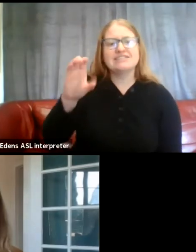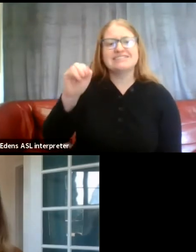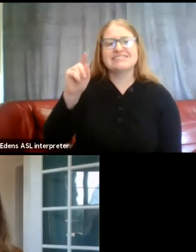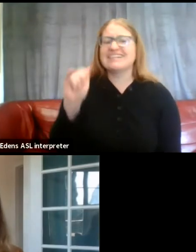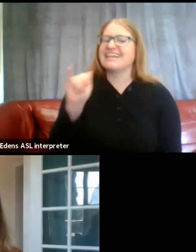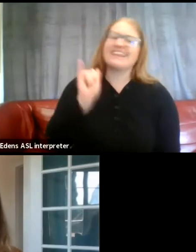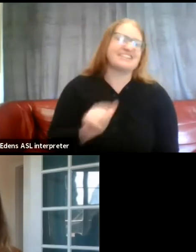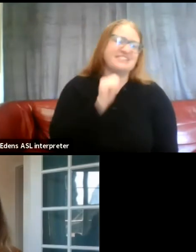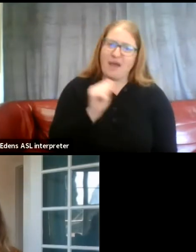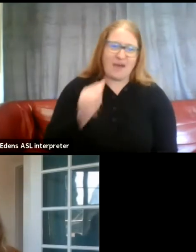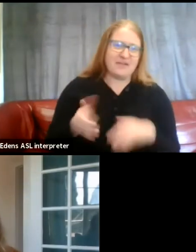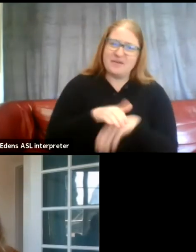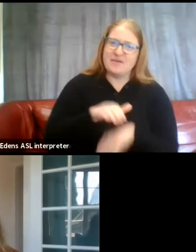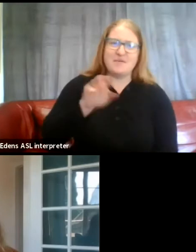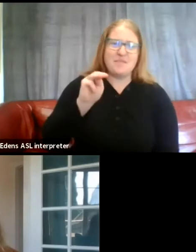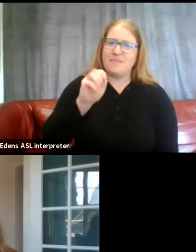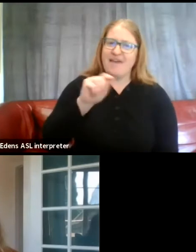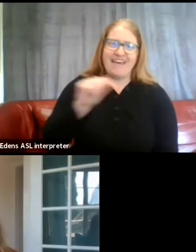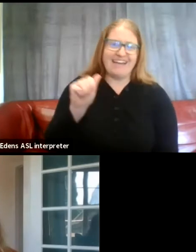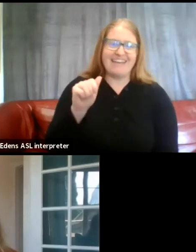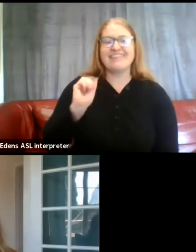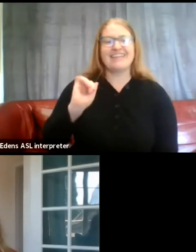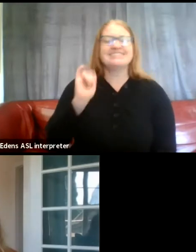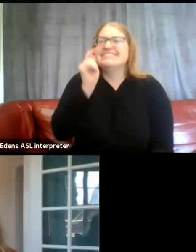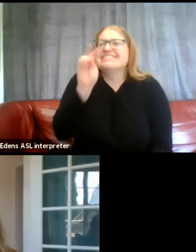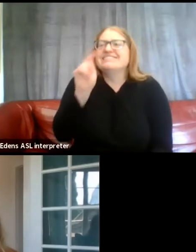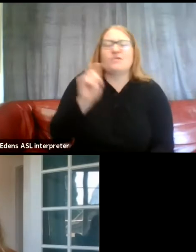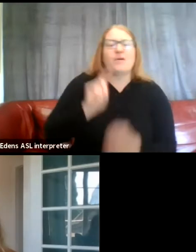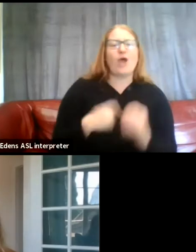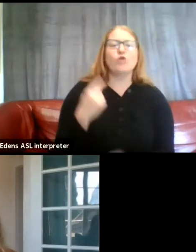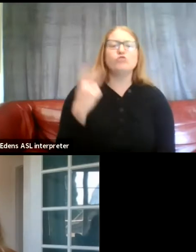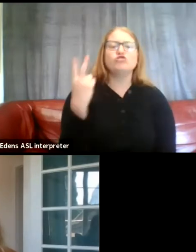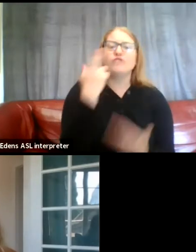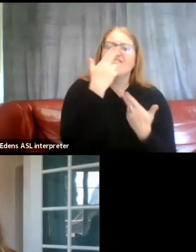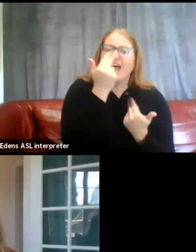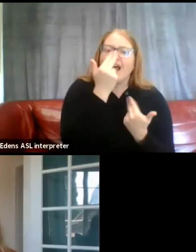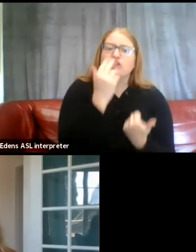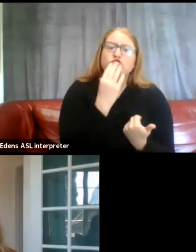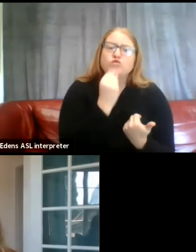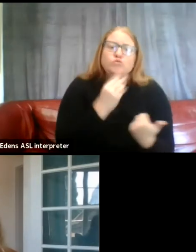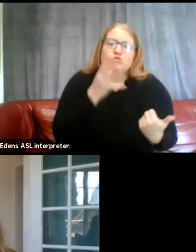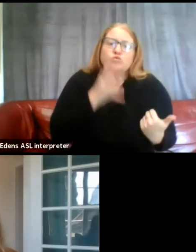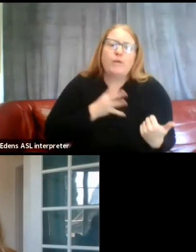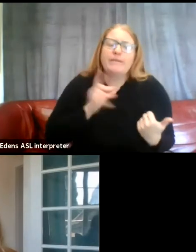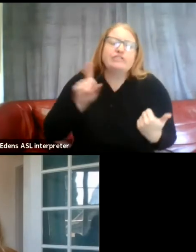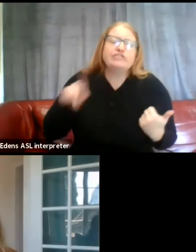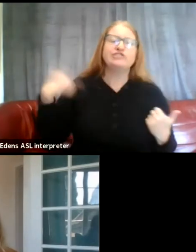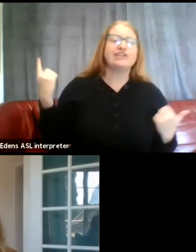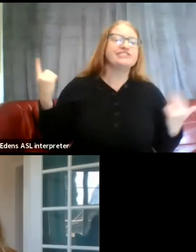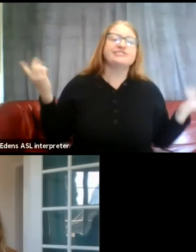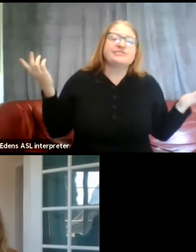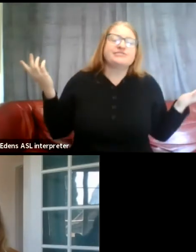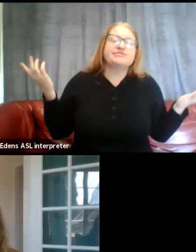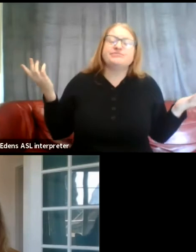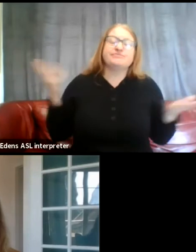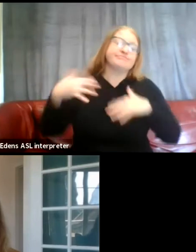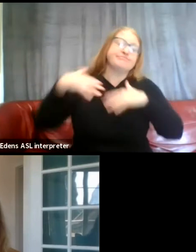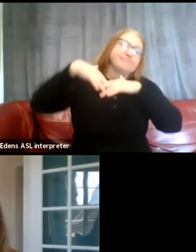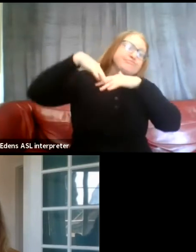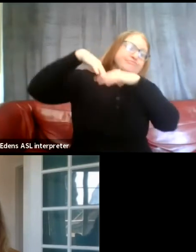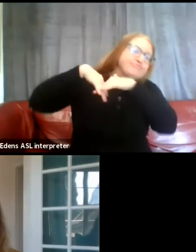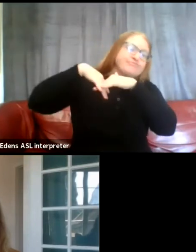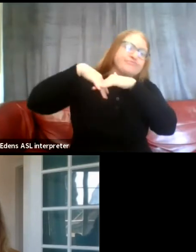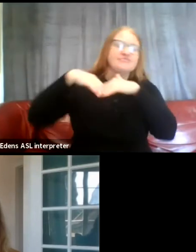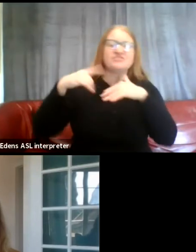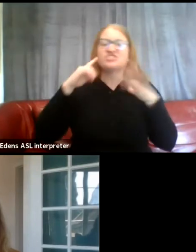That's just a show which is about two hilarious Jewish women who are just, that's like baked in. Like it just expects you to